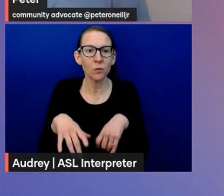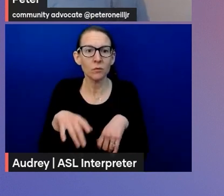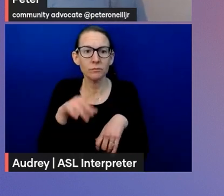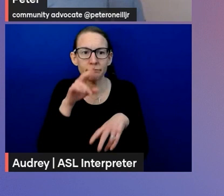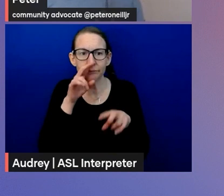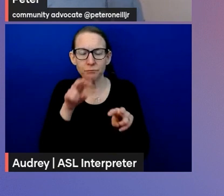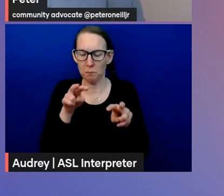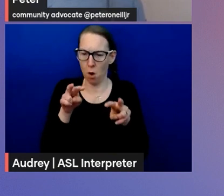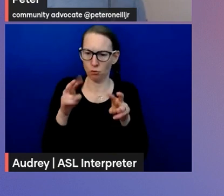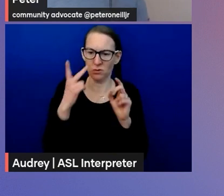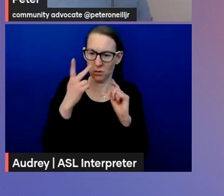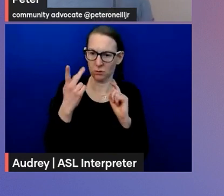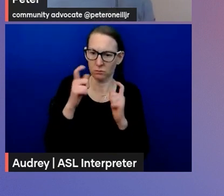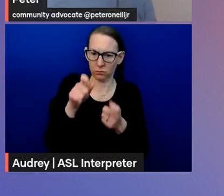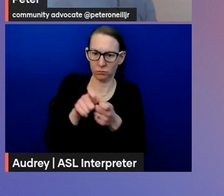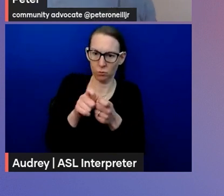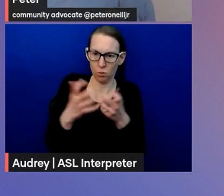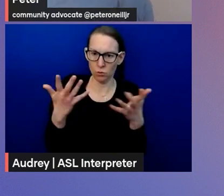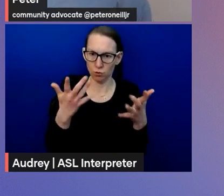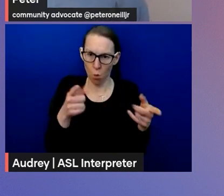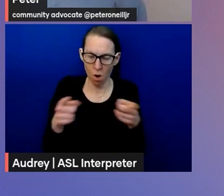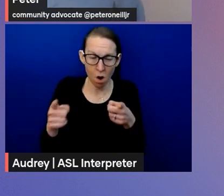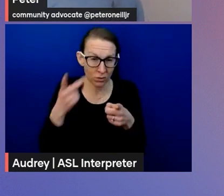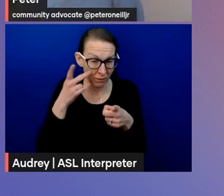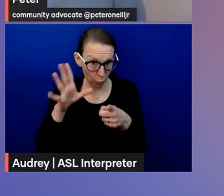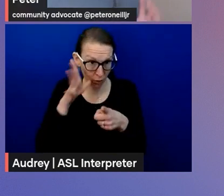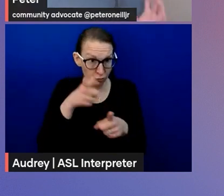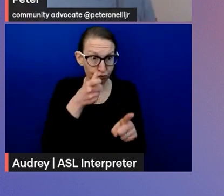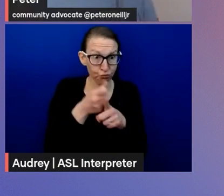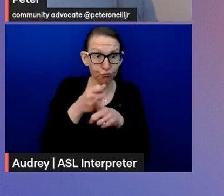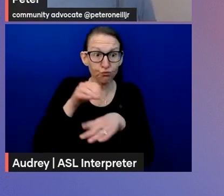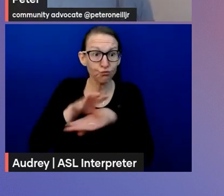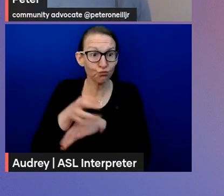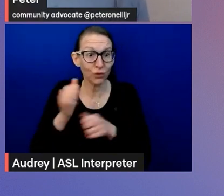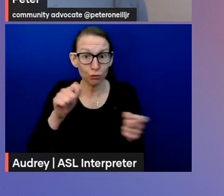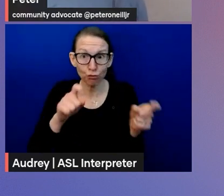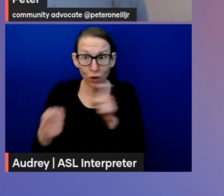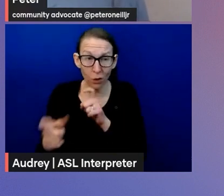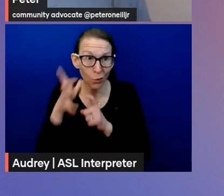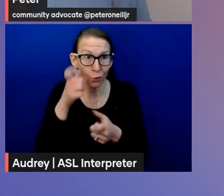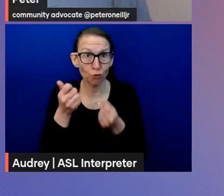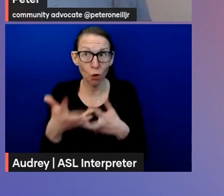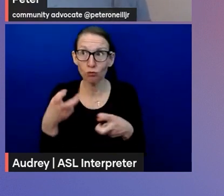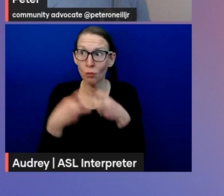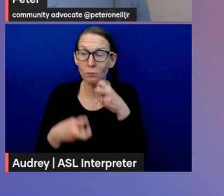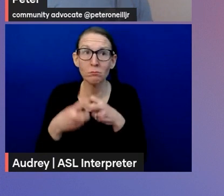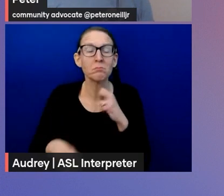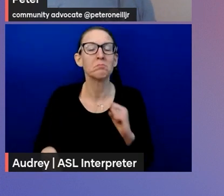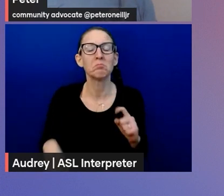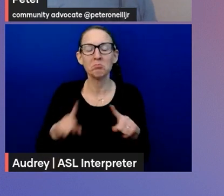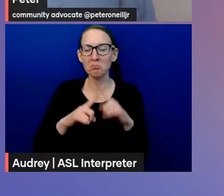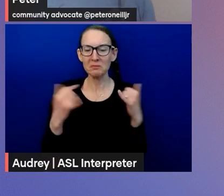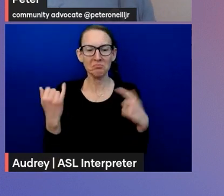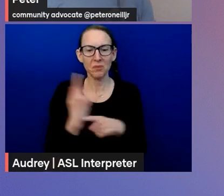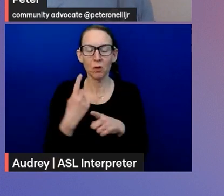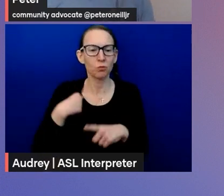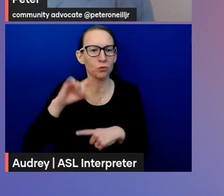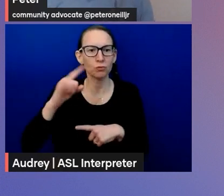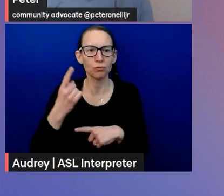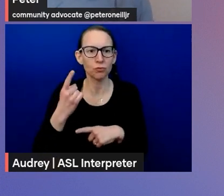going on, see if it's going to be affected or if it's going to affect any changes or cause problems. But today we're just going to be going right to enforce